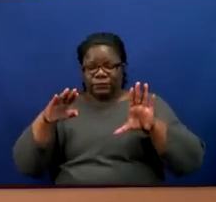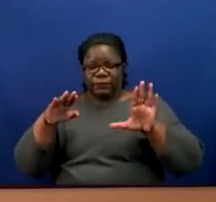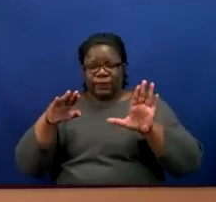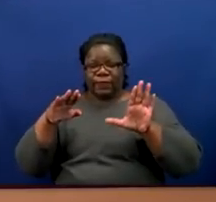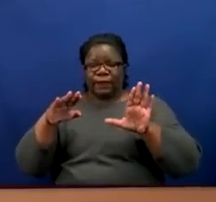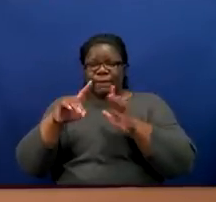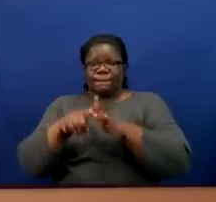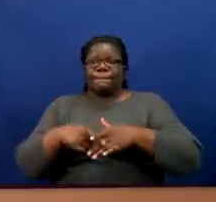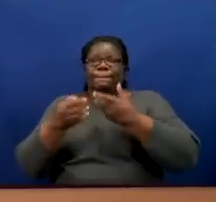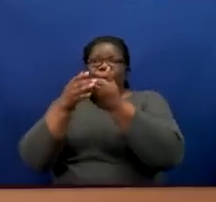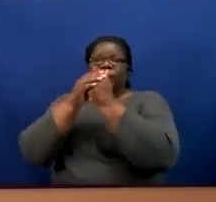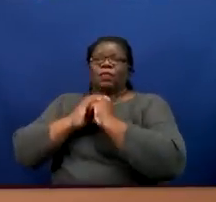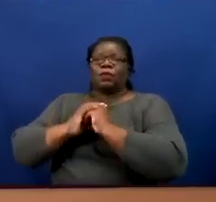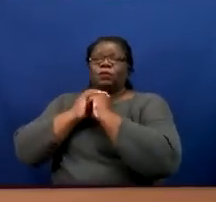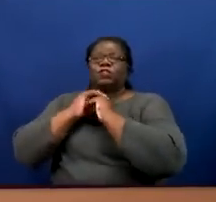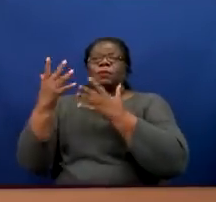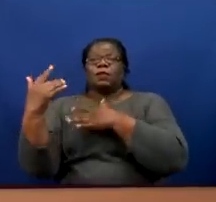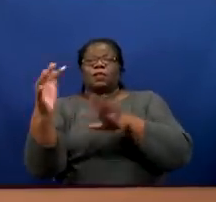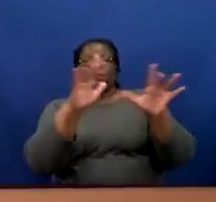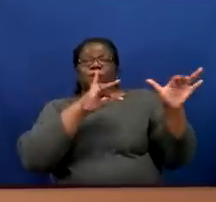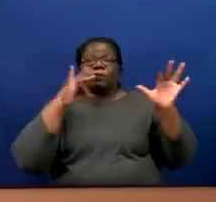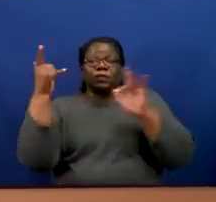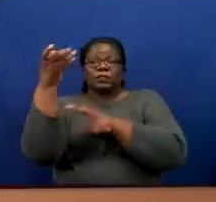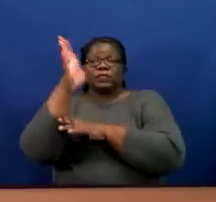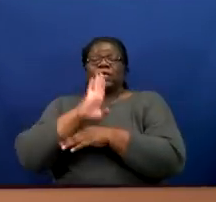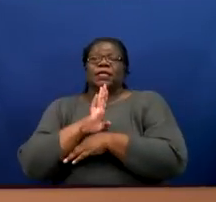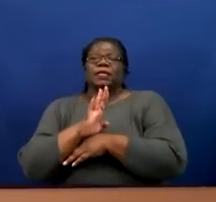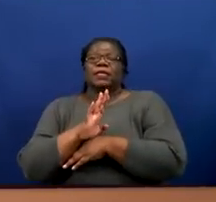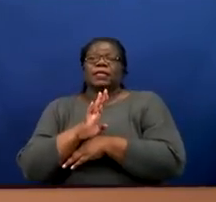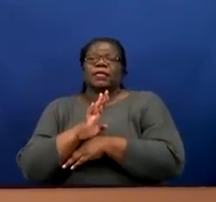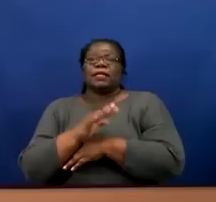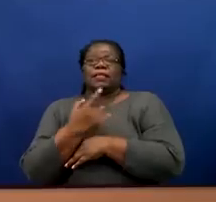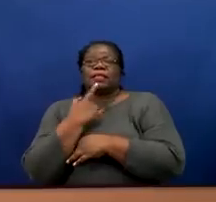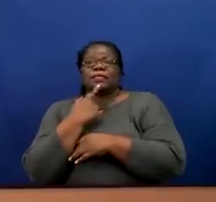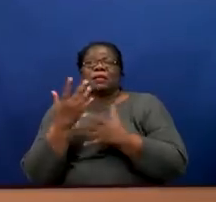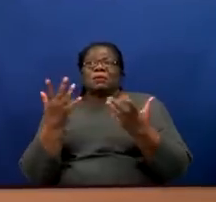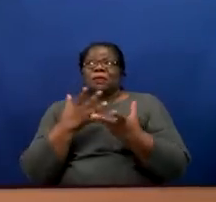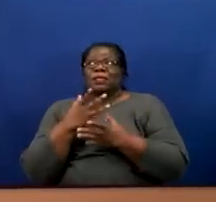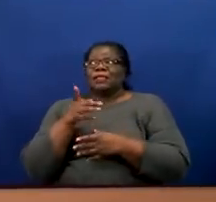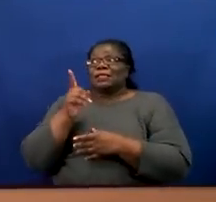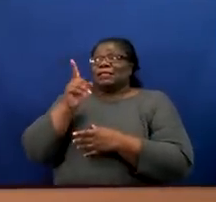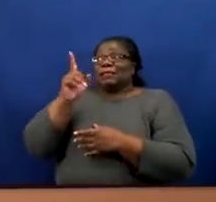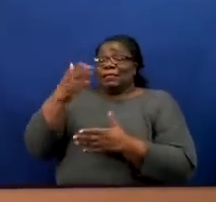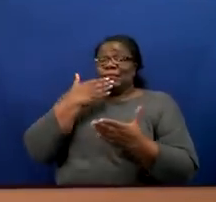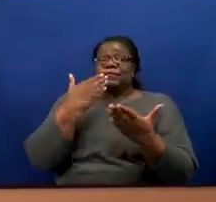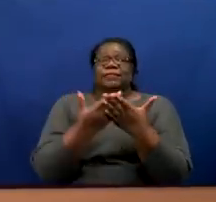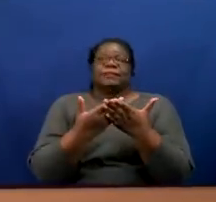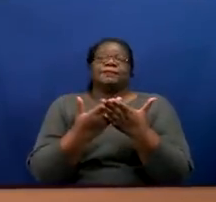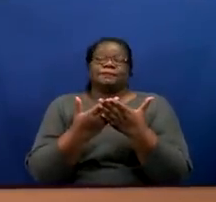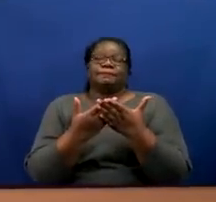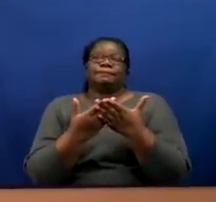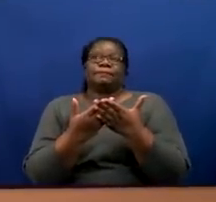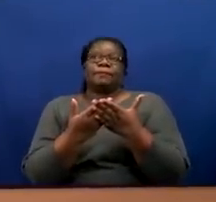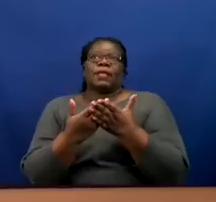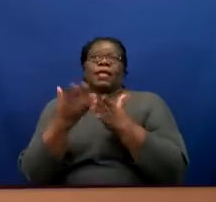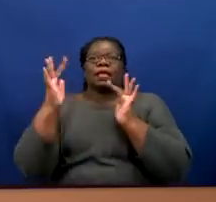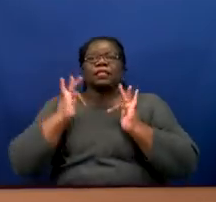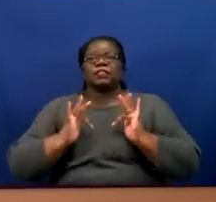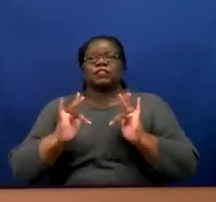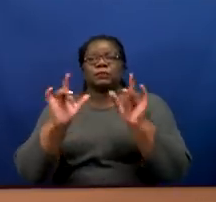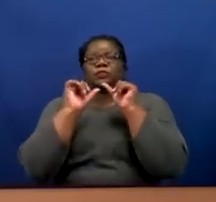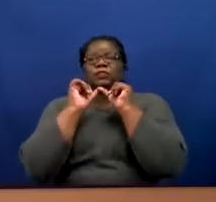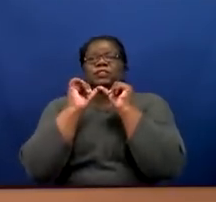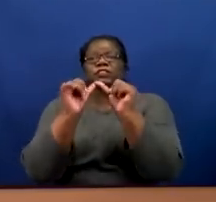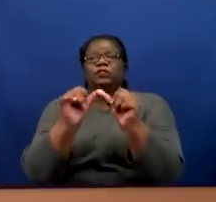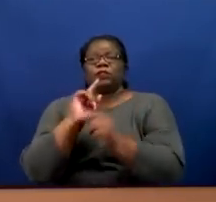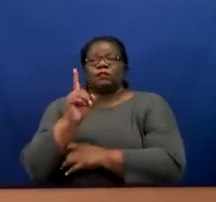to worship God and praise God. And this is what they said. He is good, and his mercy